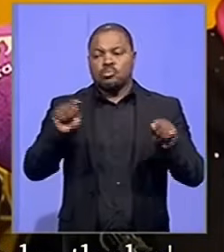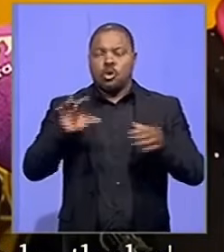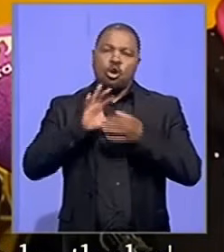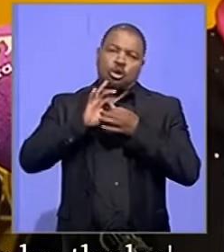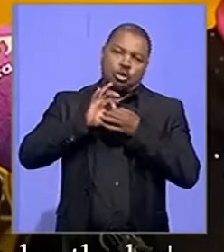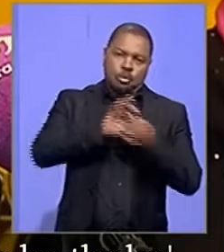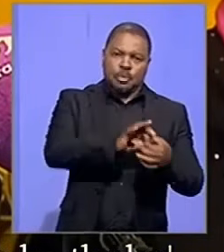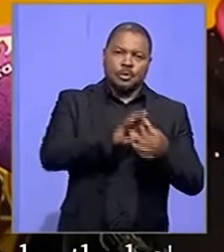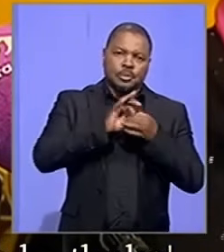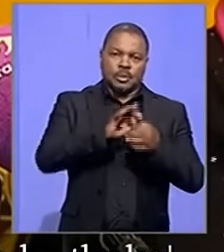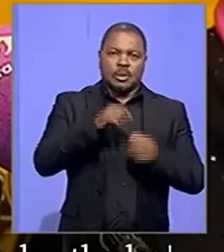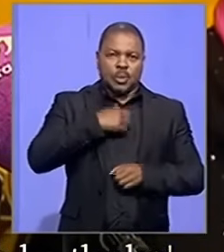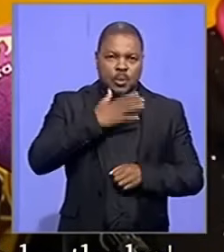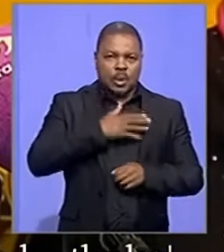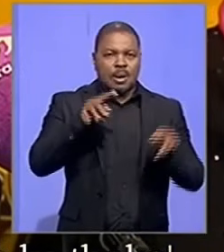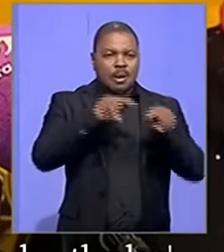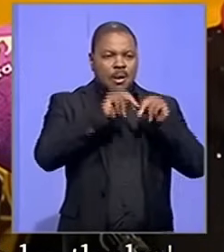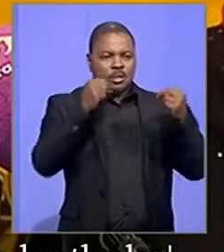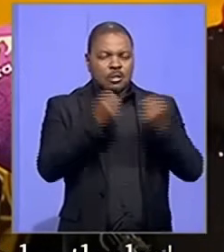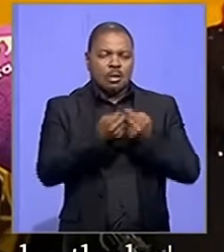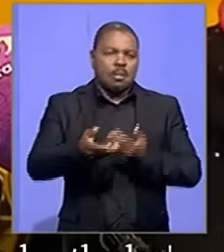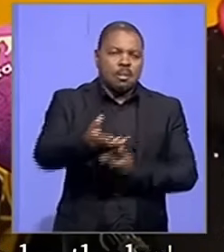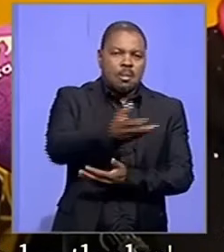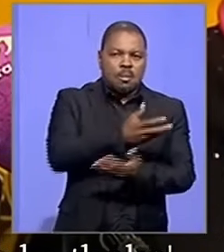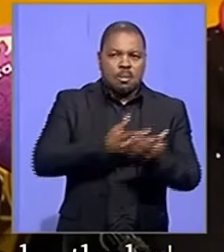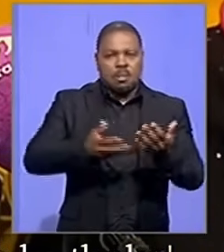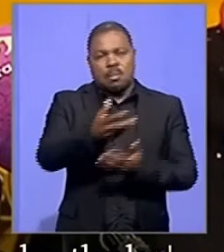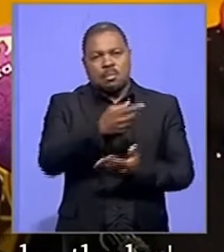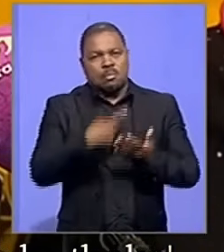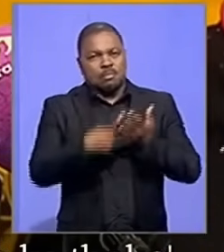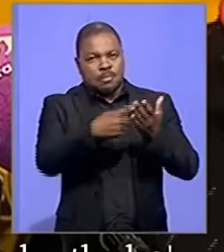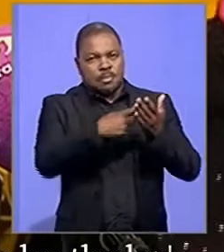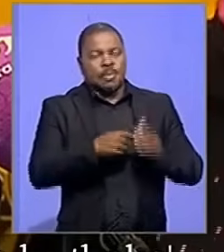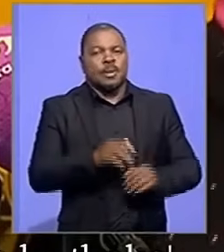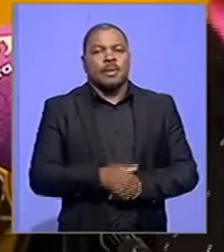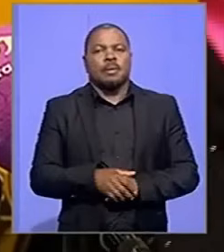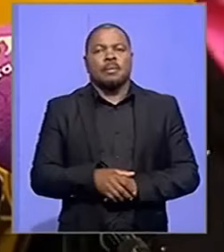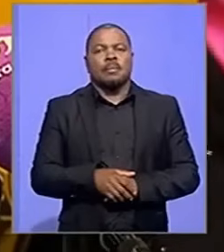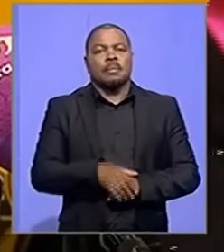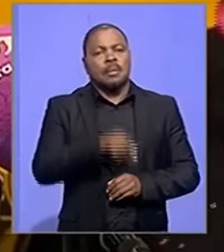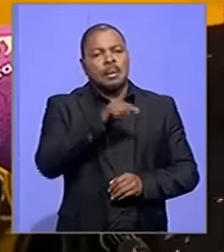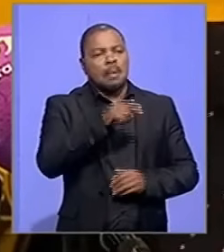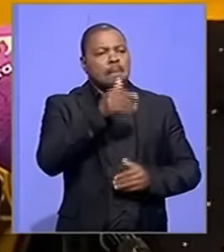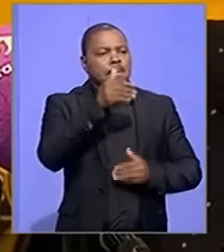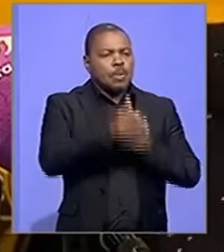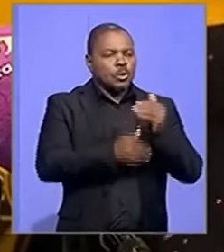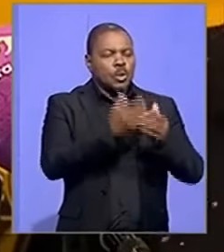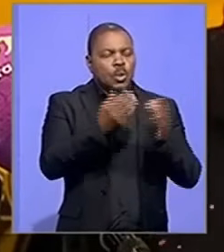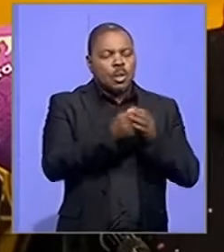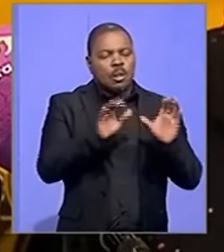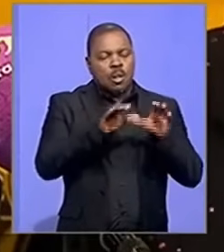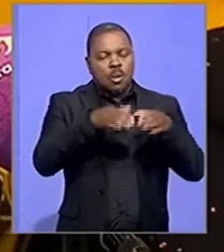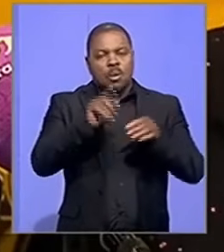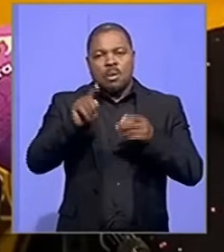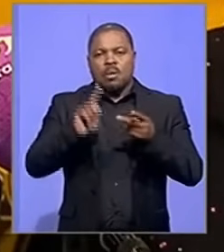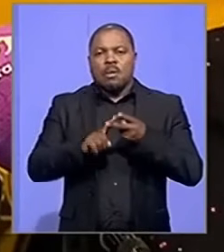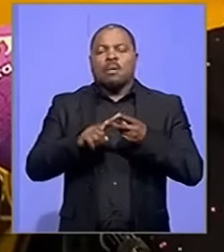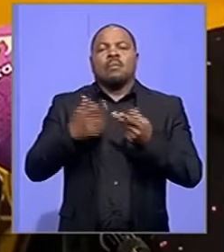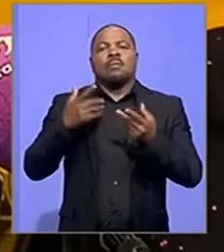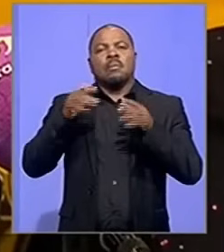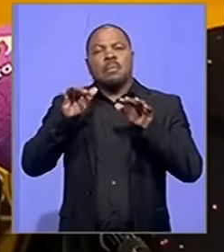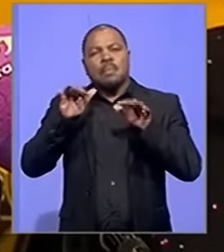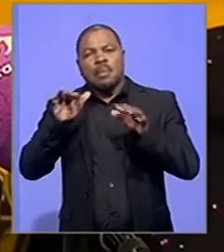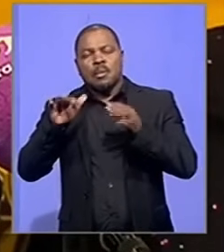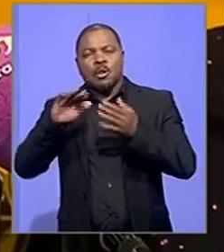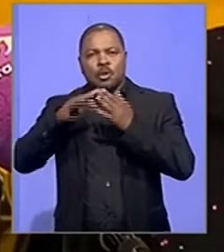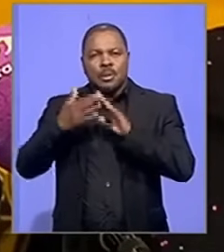an all-inclusive national dialogue process with parties, civil society, labor,